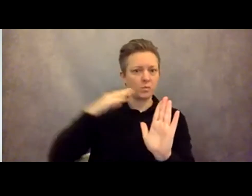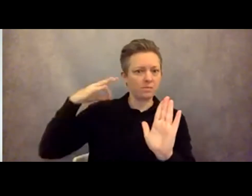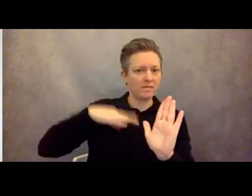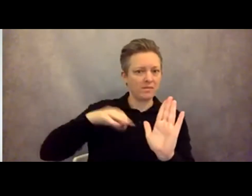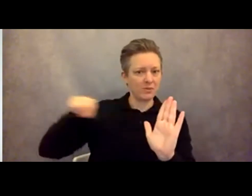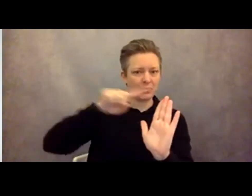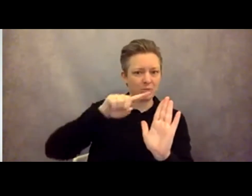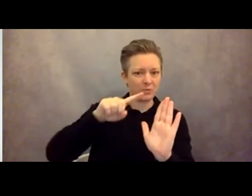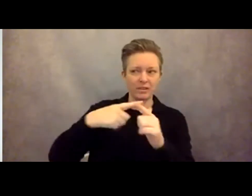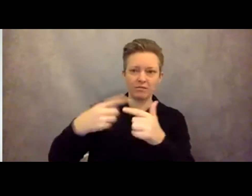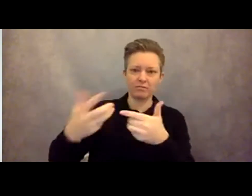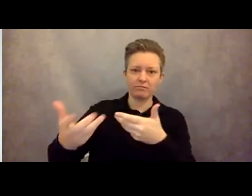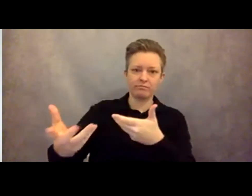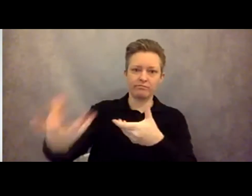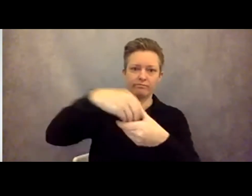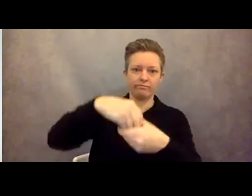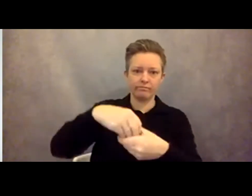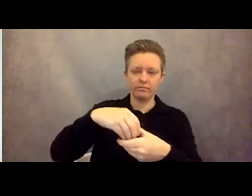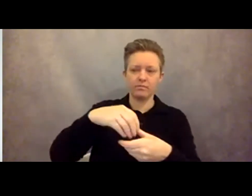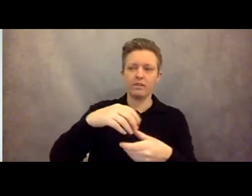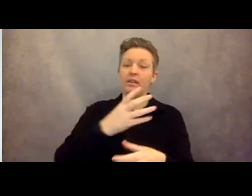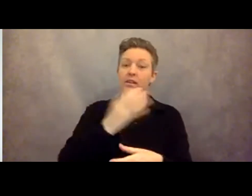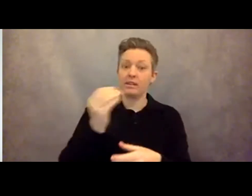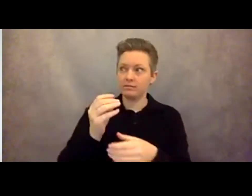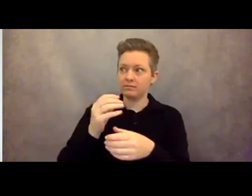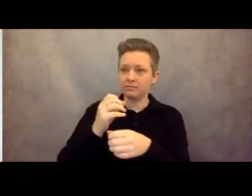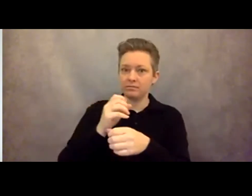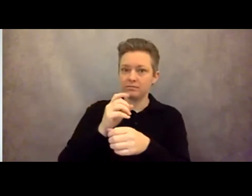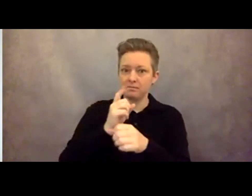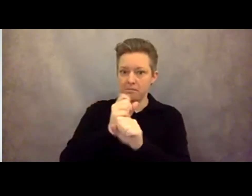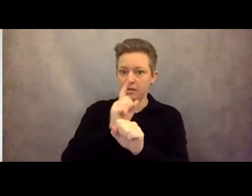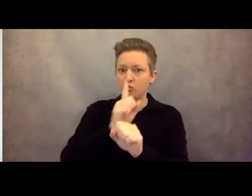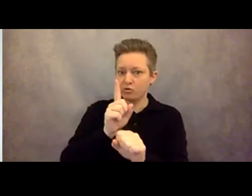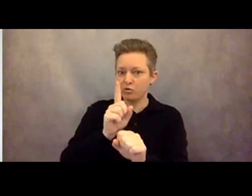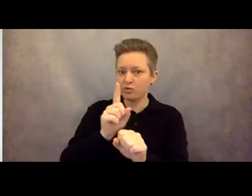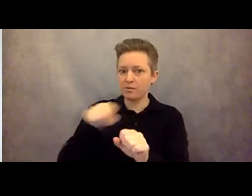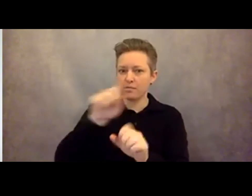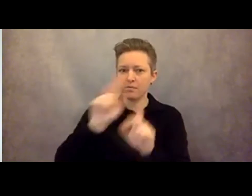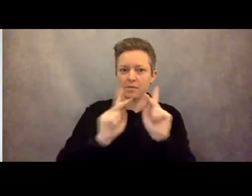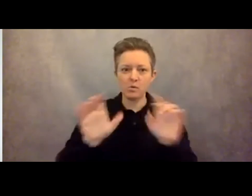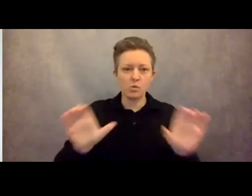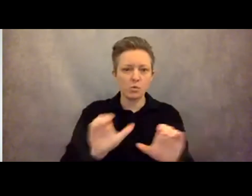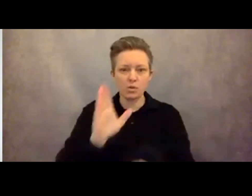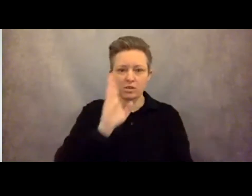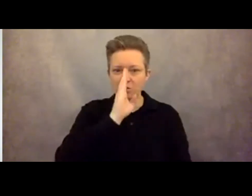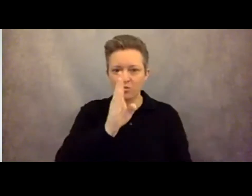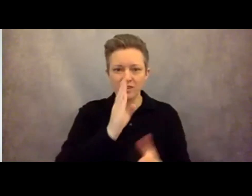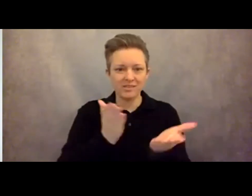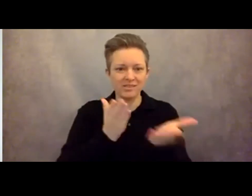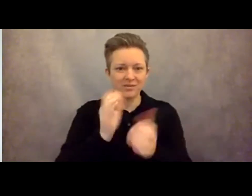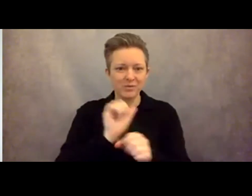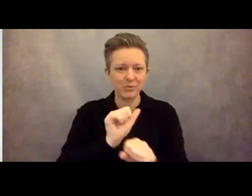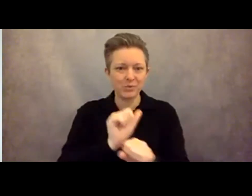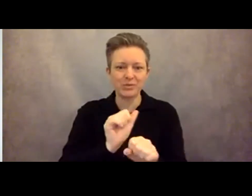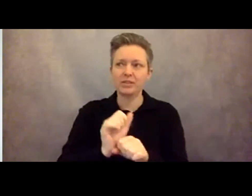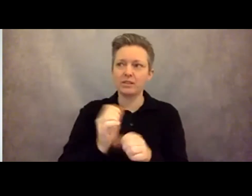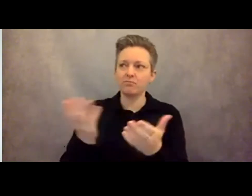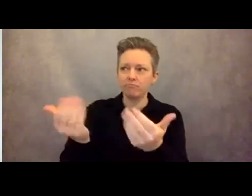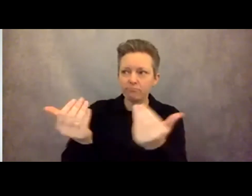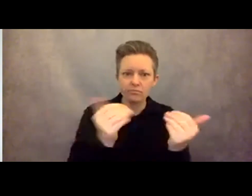folks doing the direct service work to get their feedback. But really get them engaged and try to get them as excited as